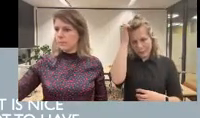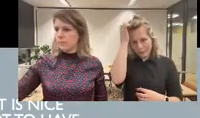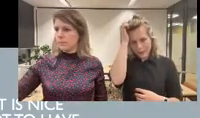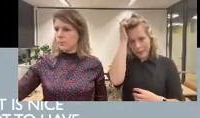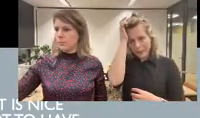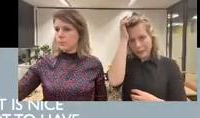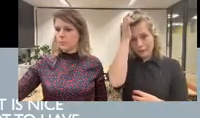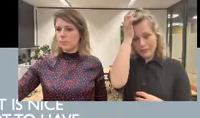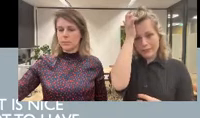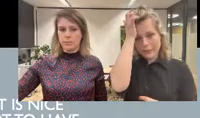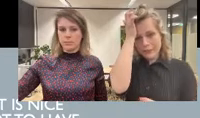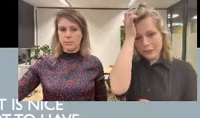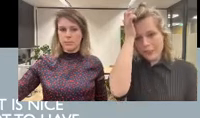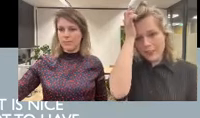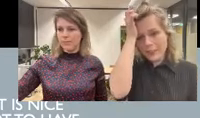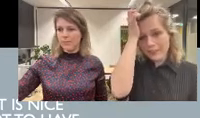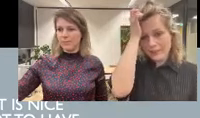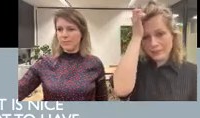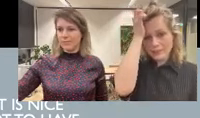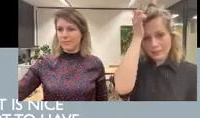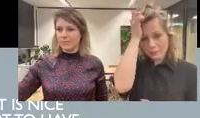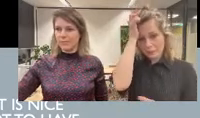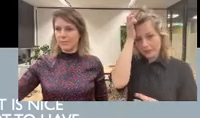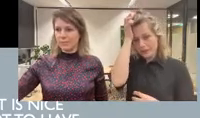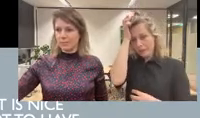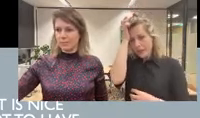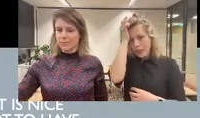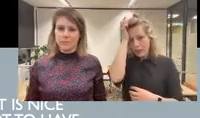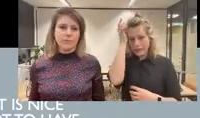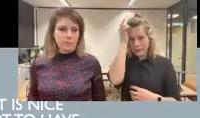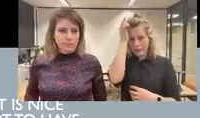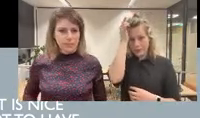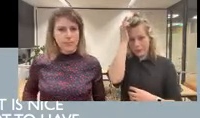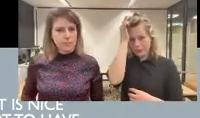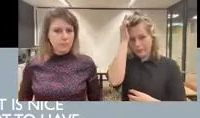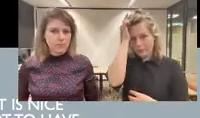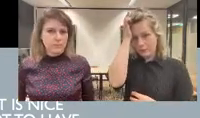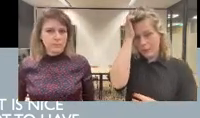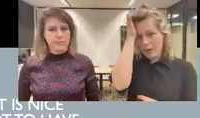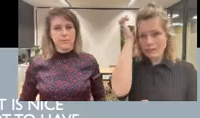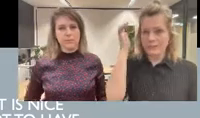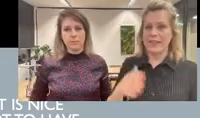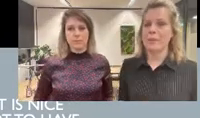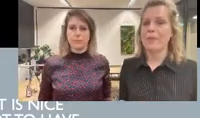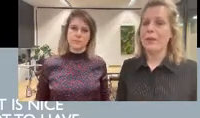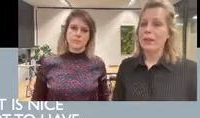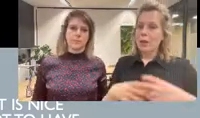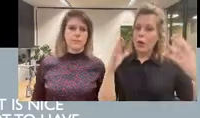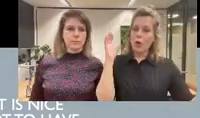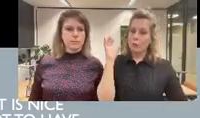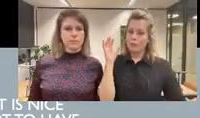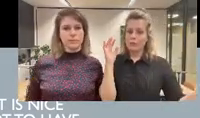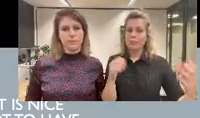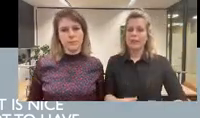see to the adolescents' perspective on therapist rotation. We asked them